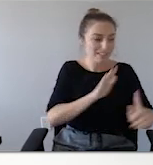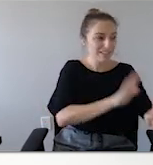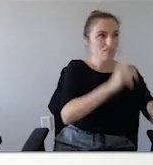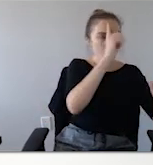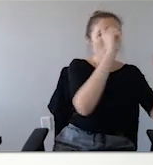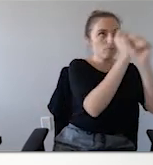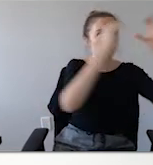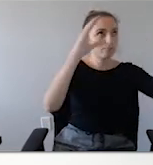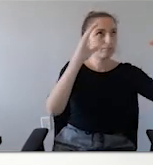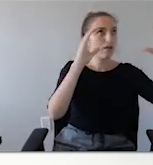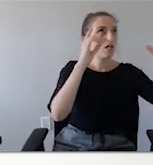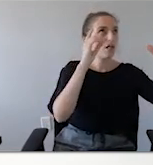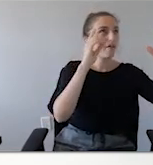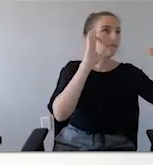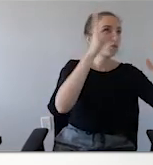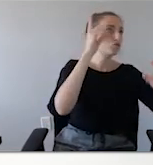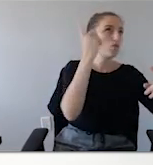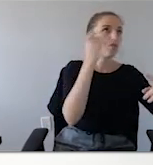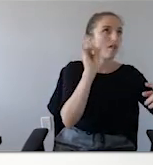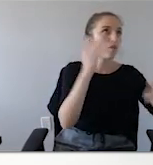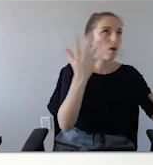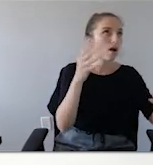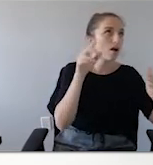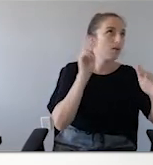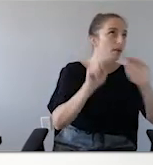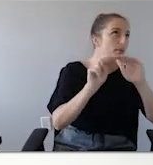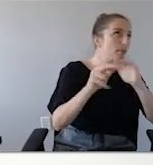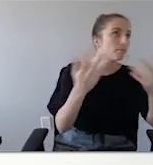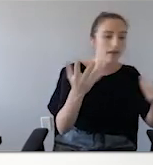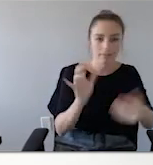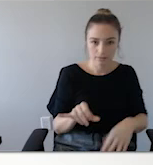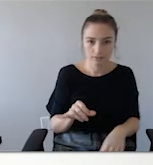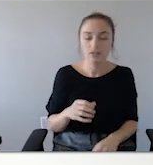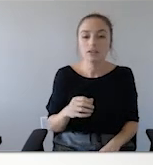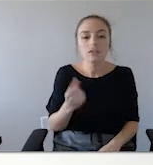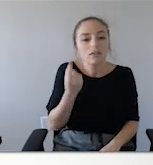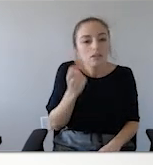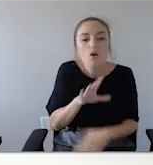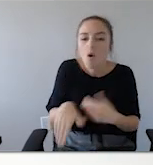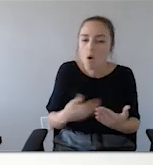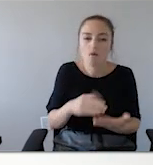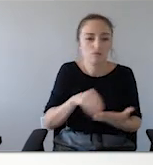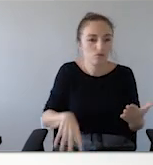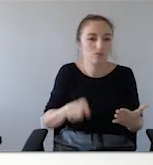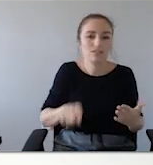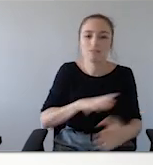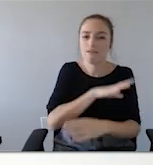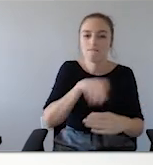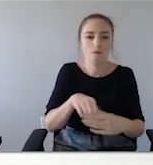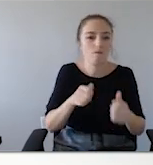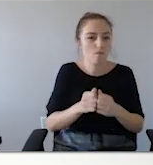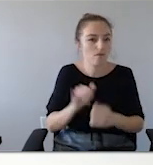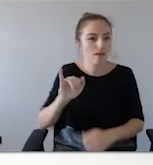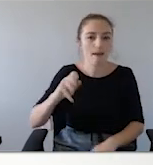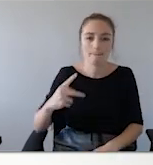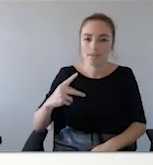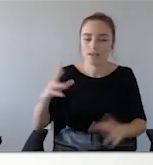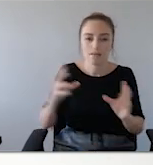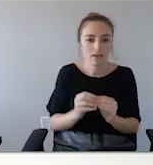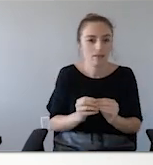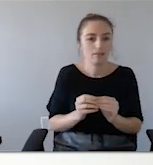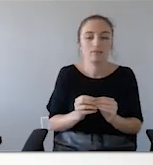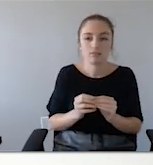to the independence level of the student. All students should be involved to to what they're able and